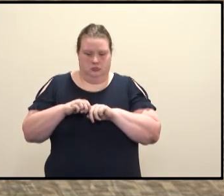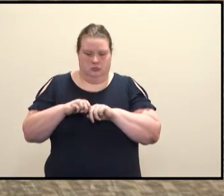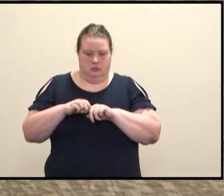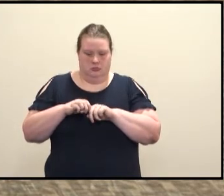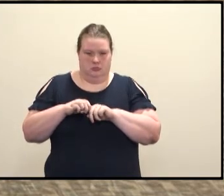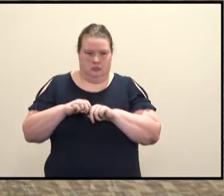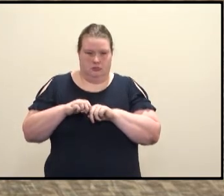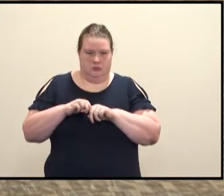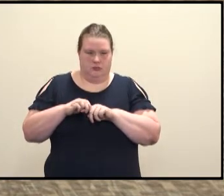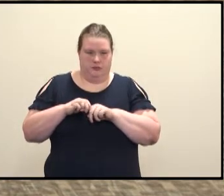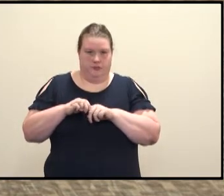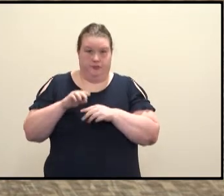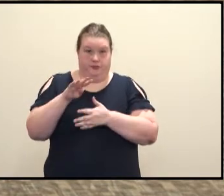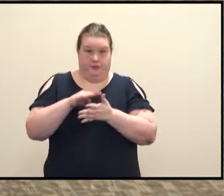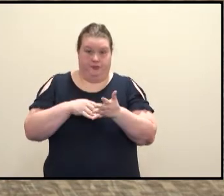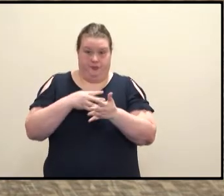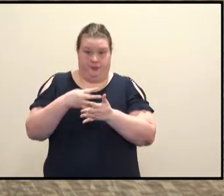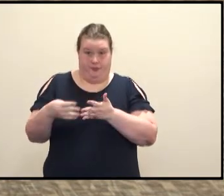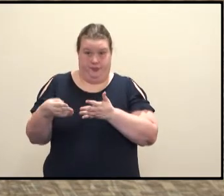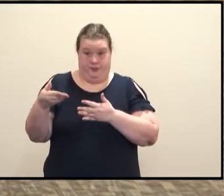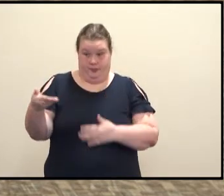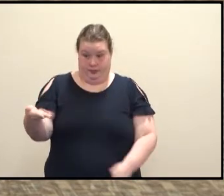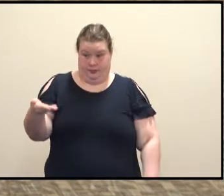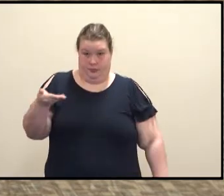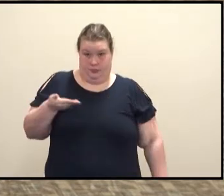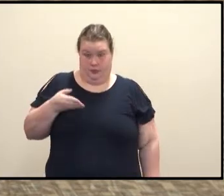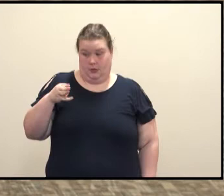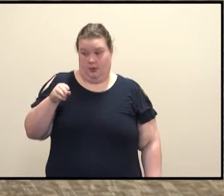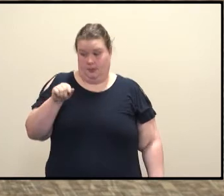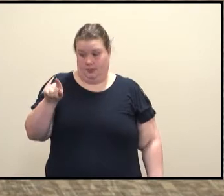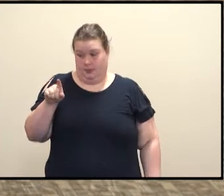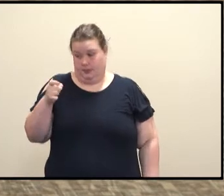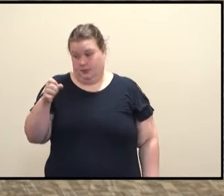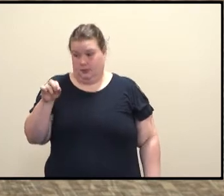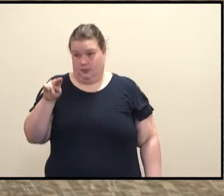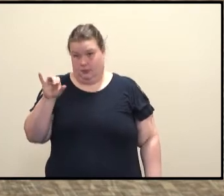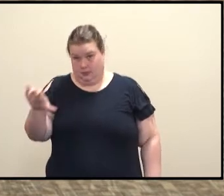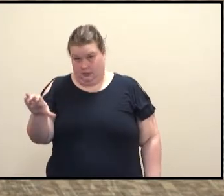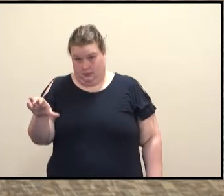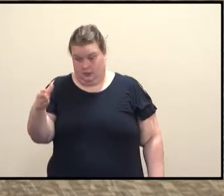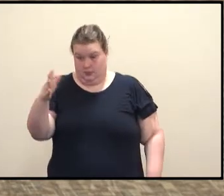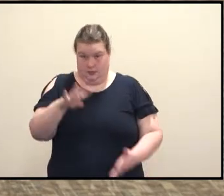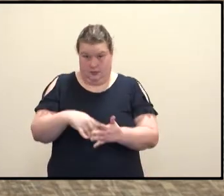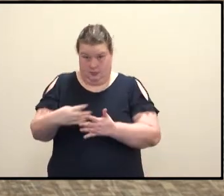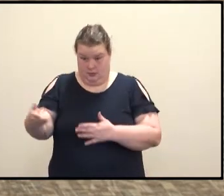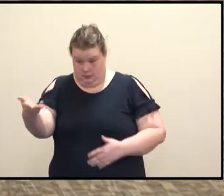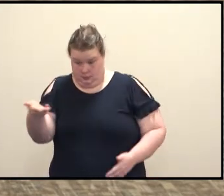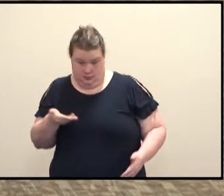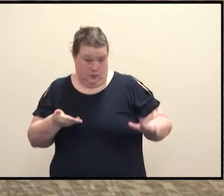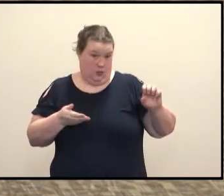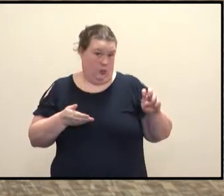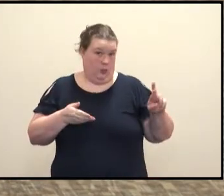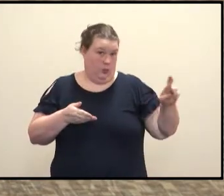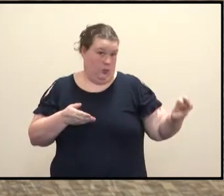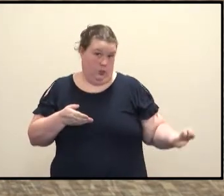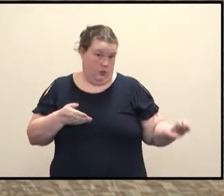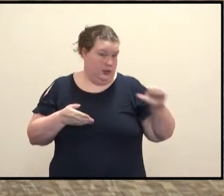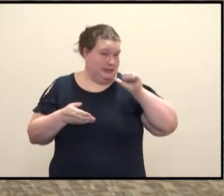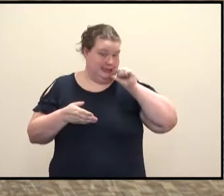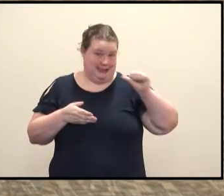schedule, that they submitted, Masonic specifically submitted a schedule, and that Core did not, and